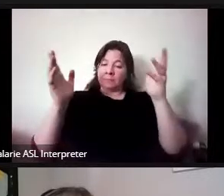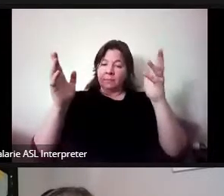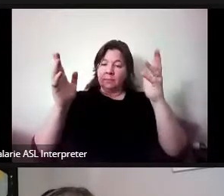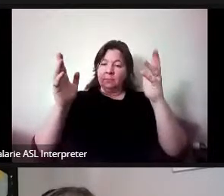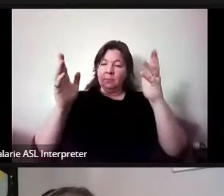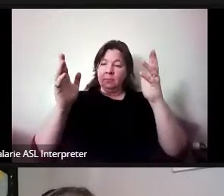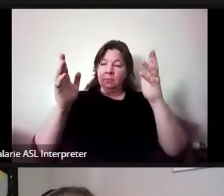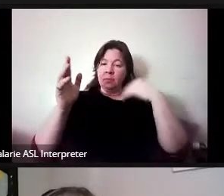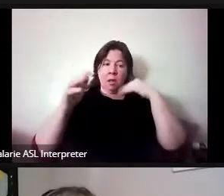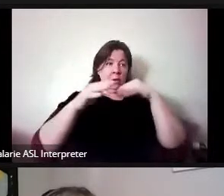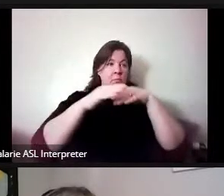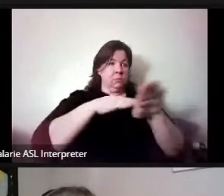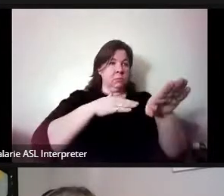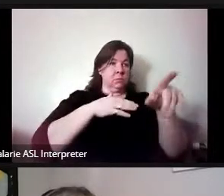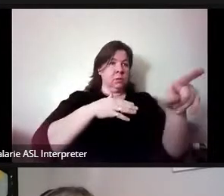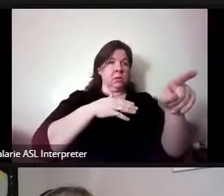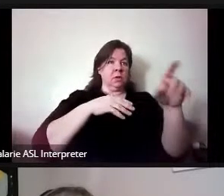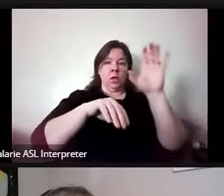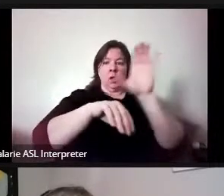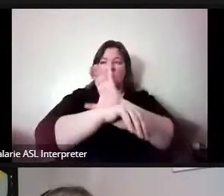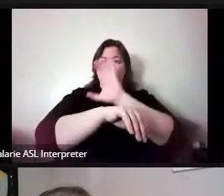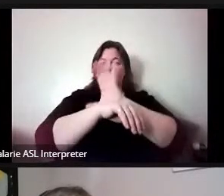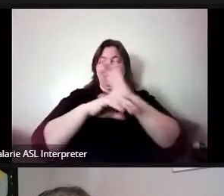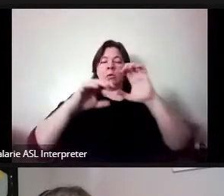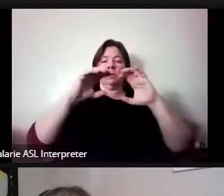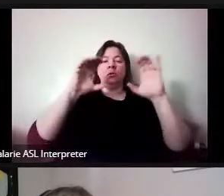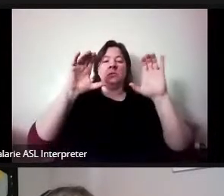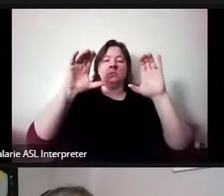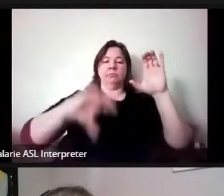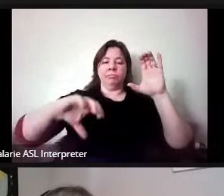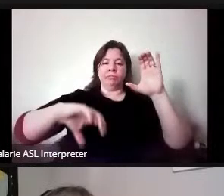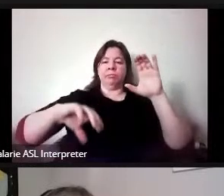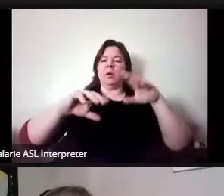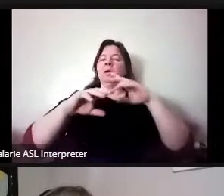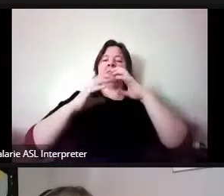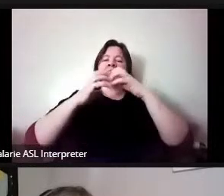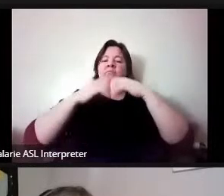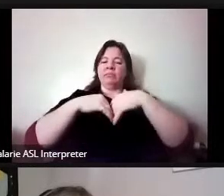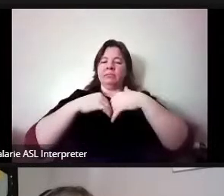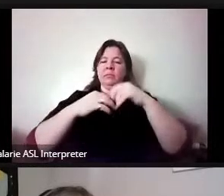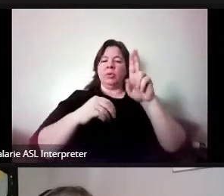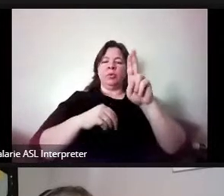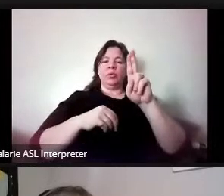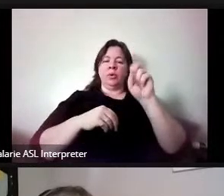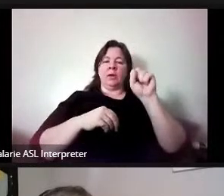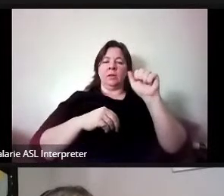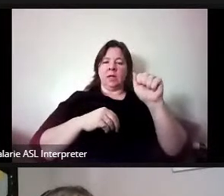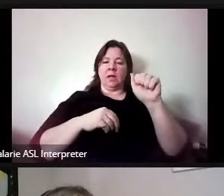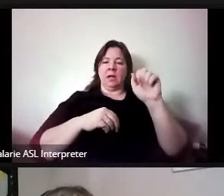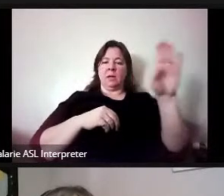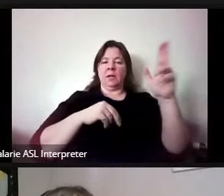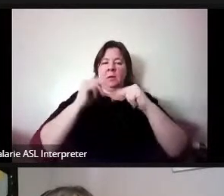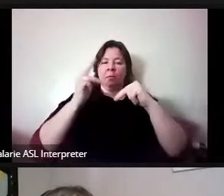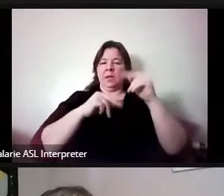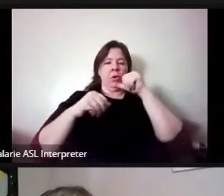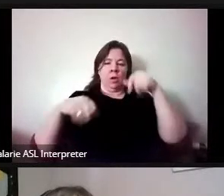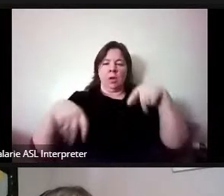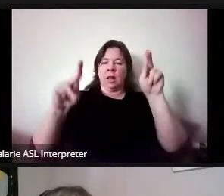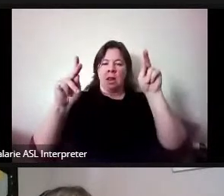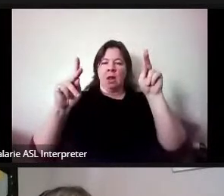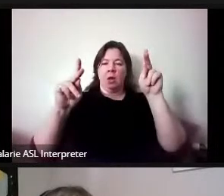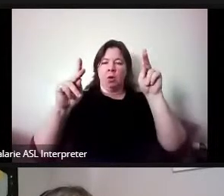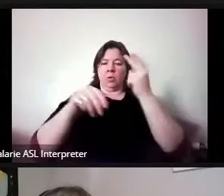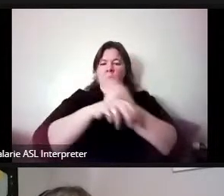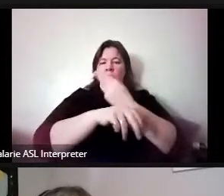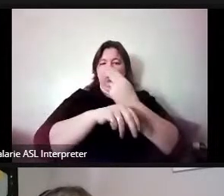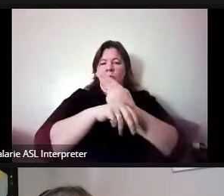suddenly when I went there, so their computers was down. So yeah, their US facilities they don't allow us to